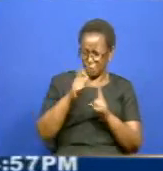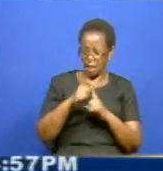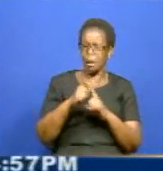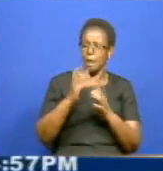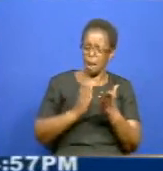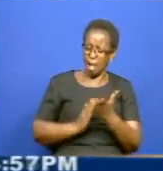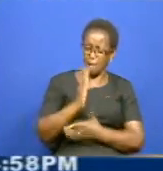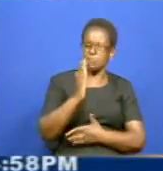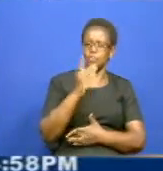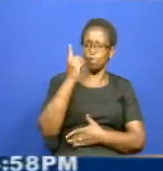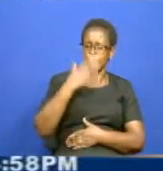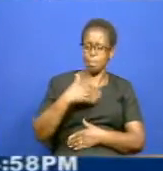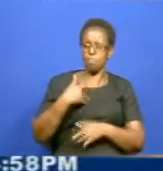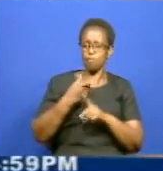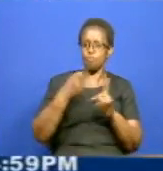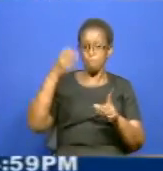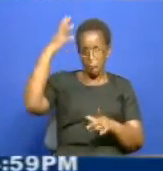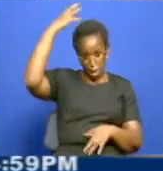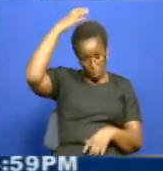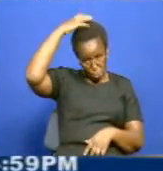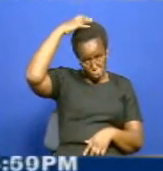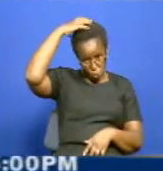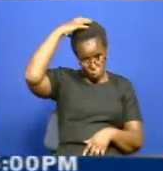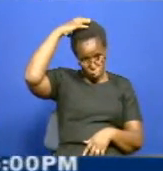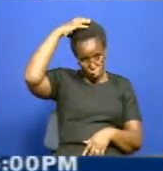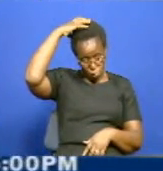haki za watu wa Lamu